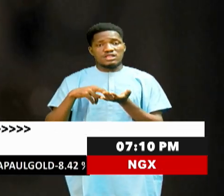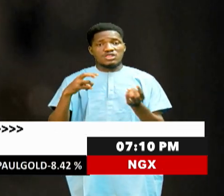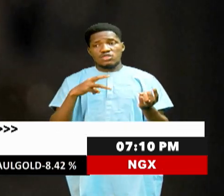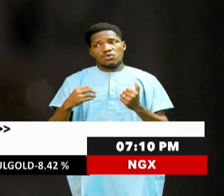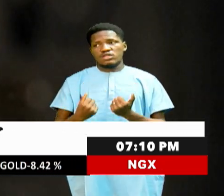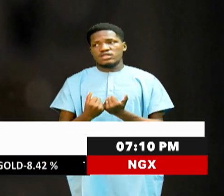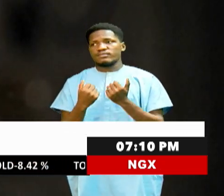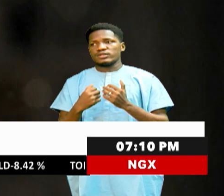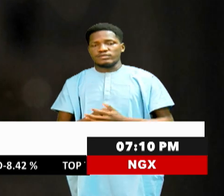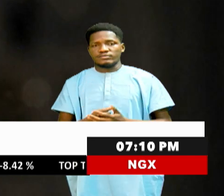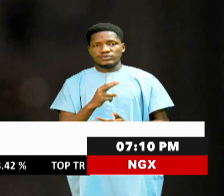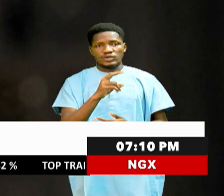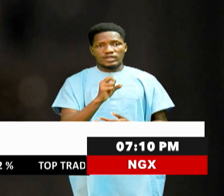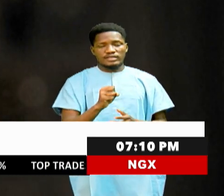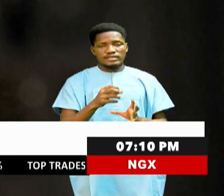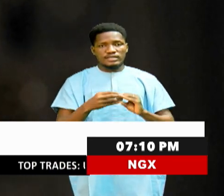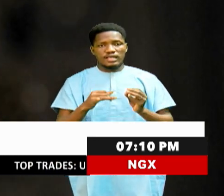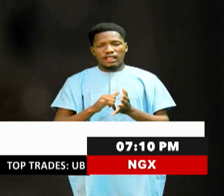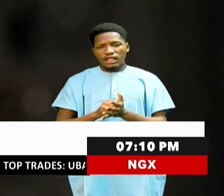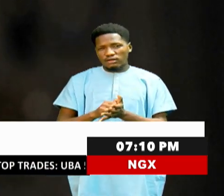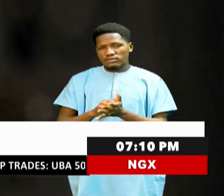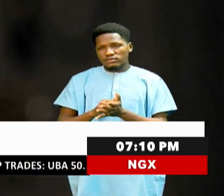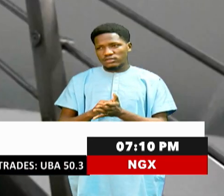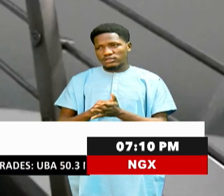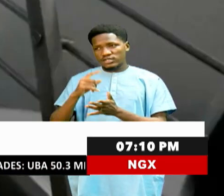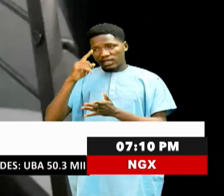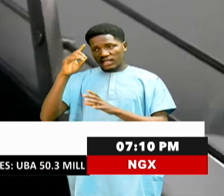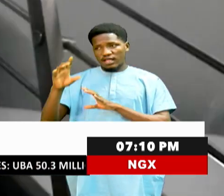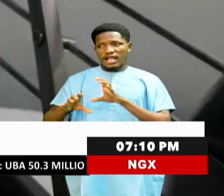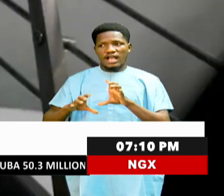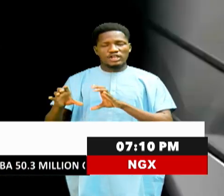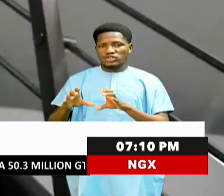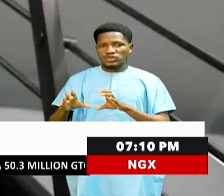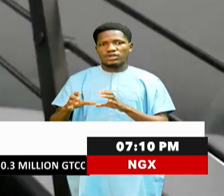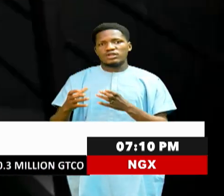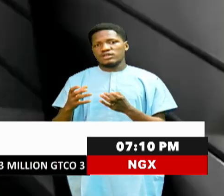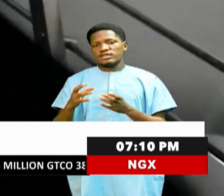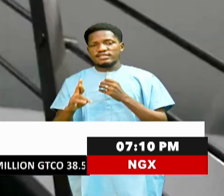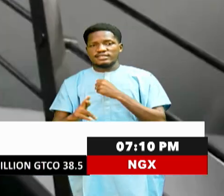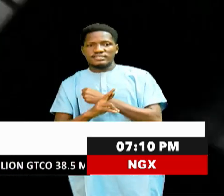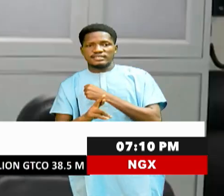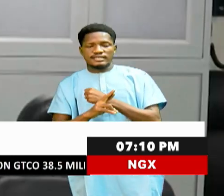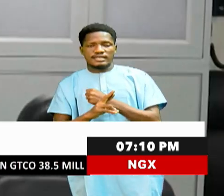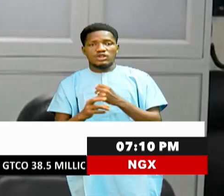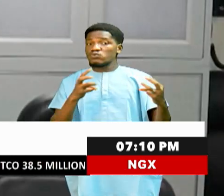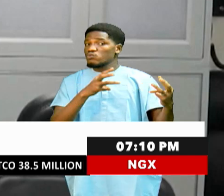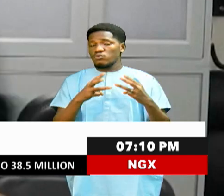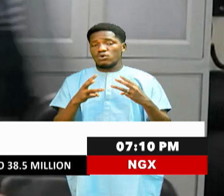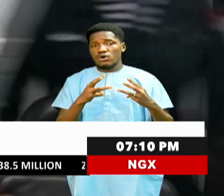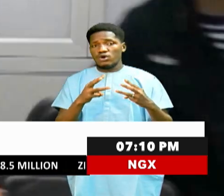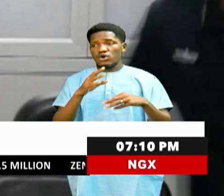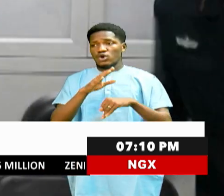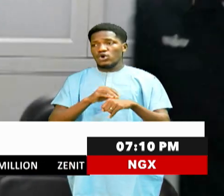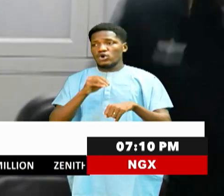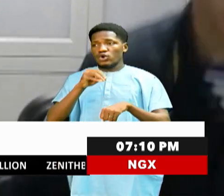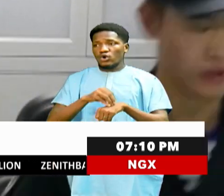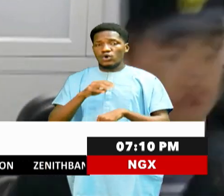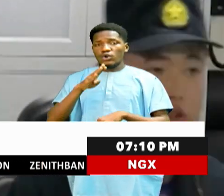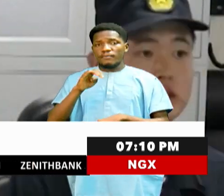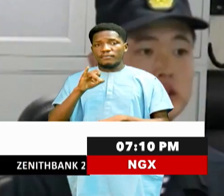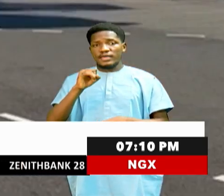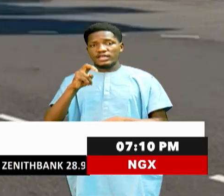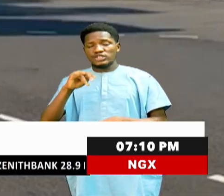United States said China's actions were unwarranted and risk escalation as it called on Beijing to act with